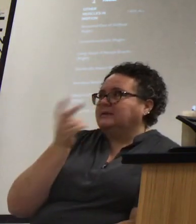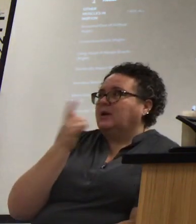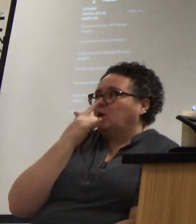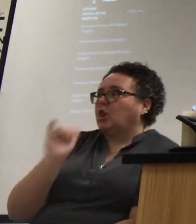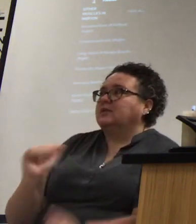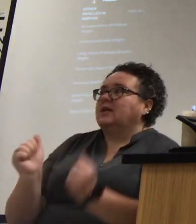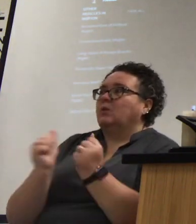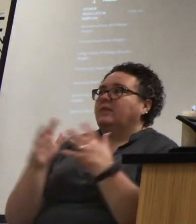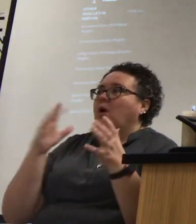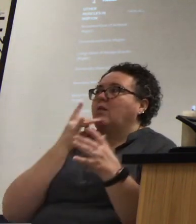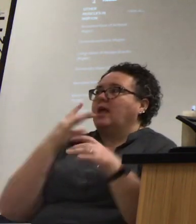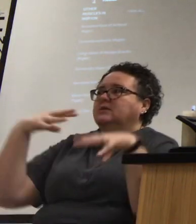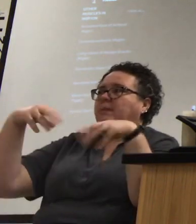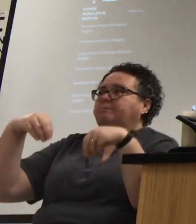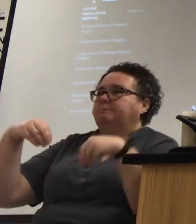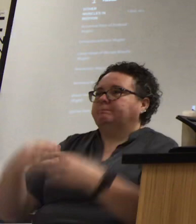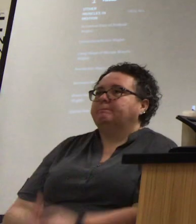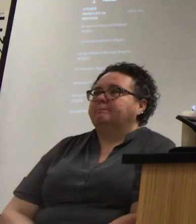off.